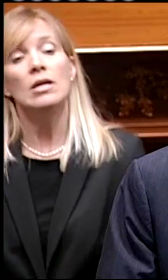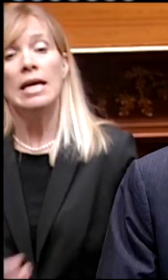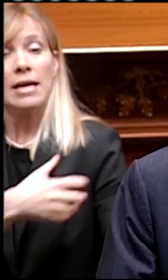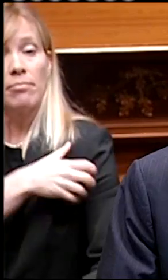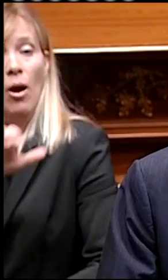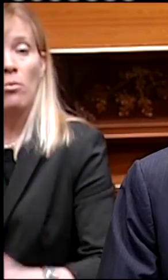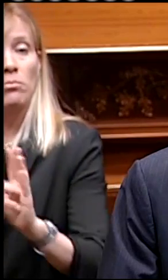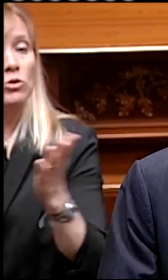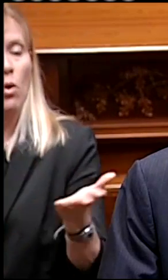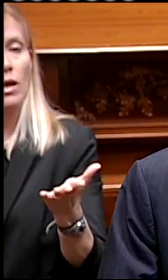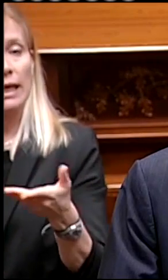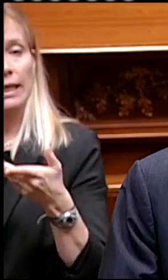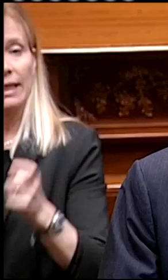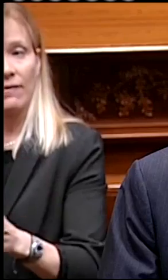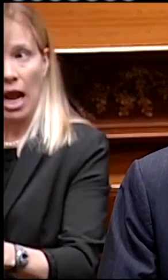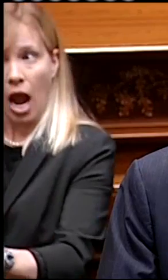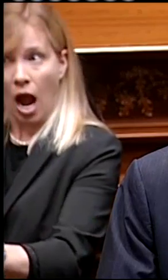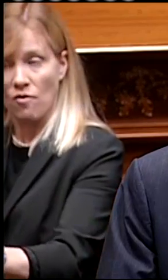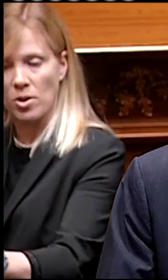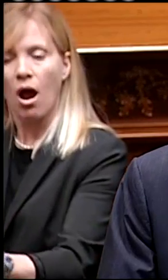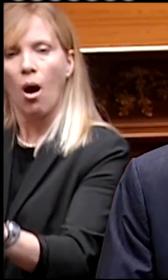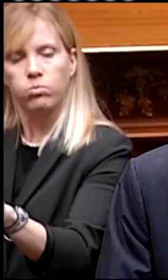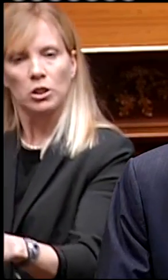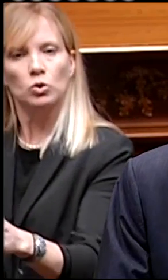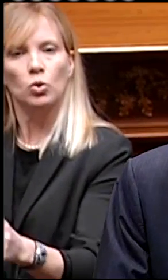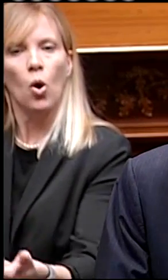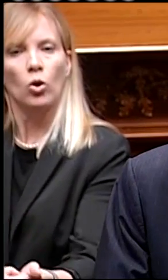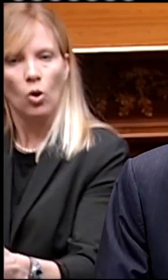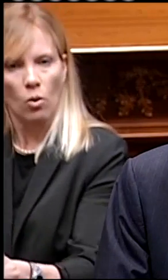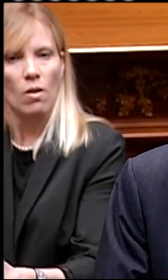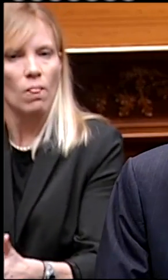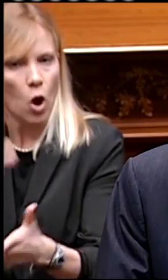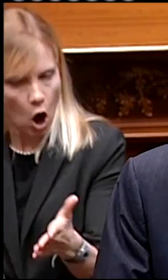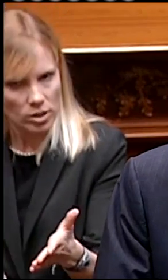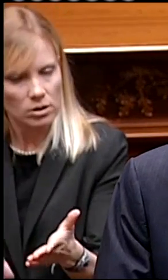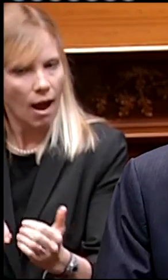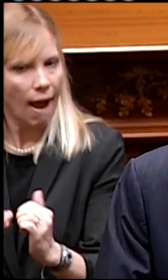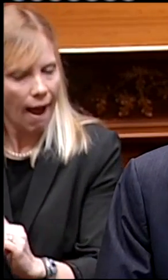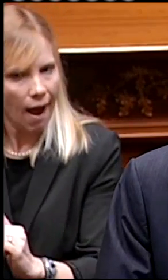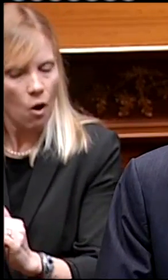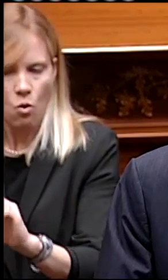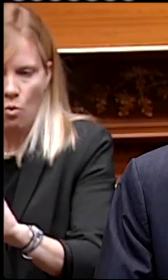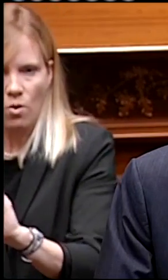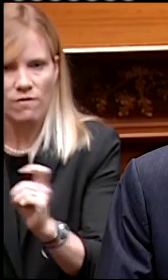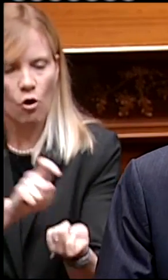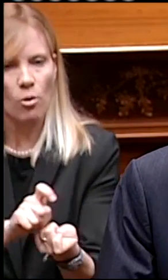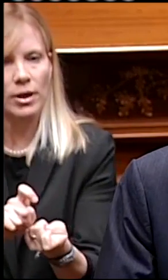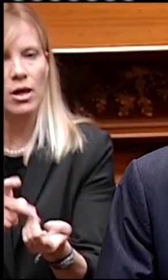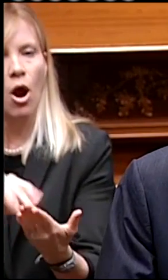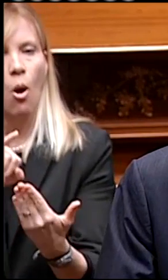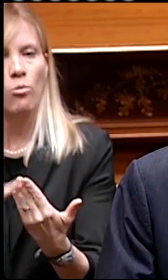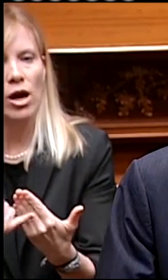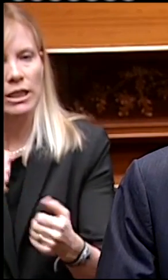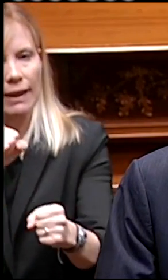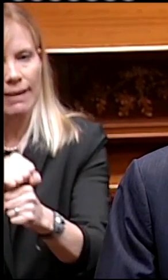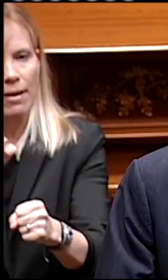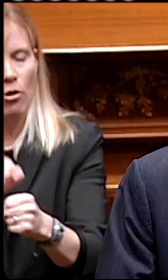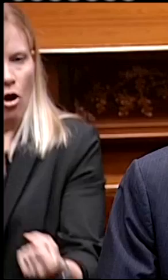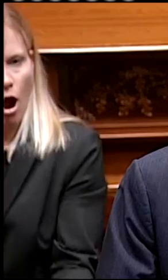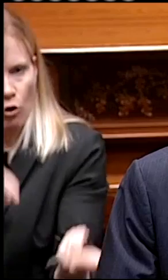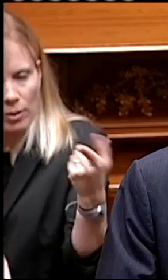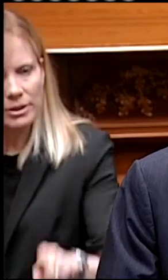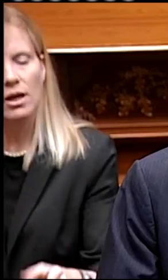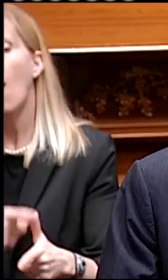empowerment means giving governments the ability to lower costs by reforming project labor agreements